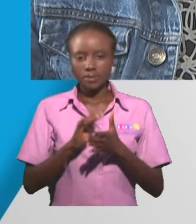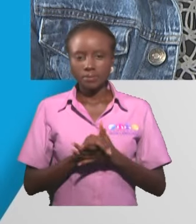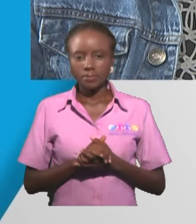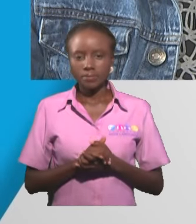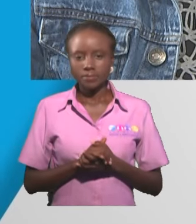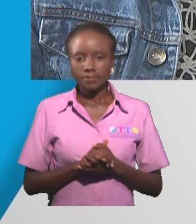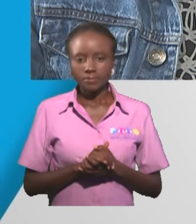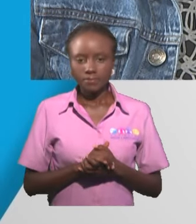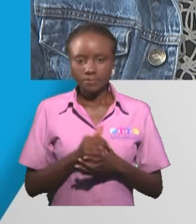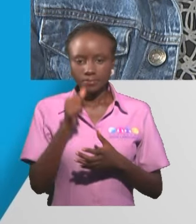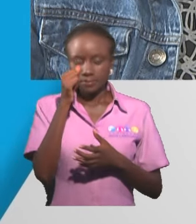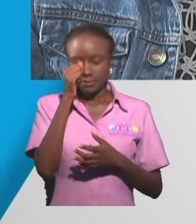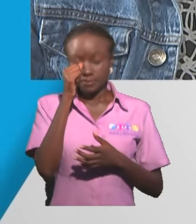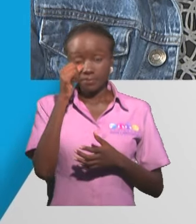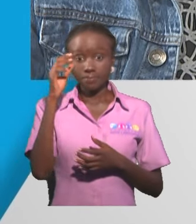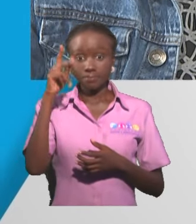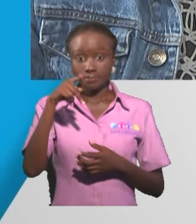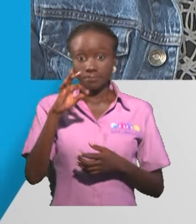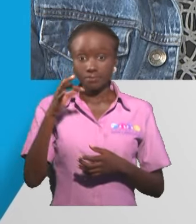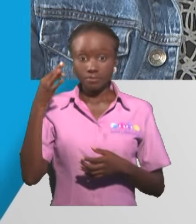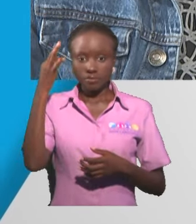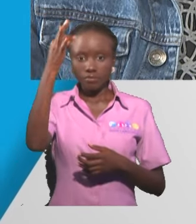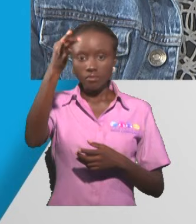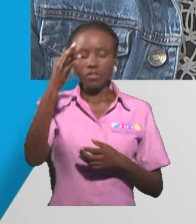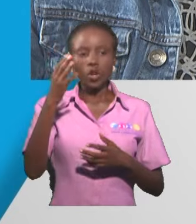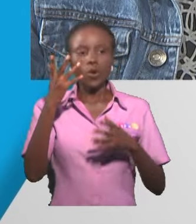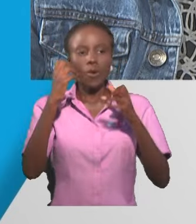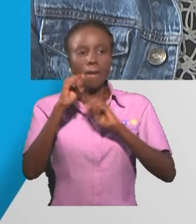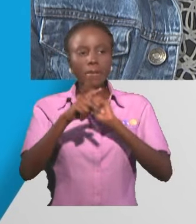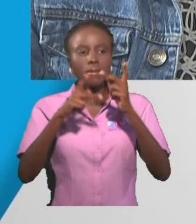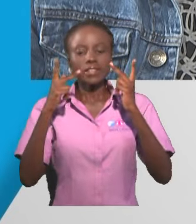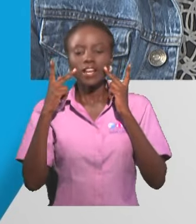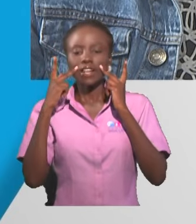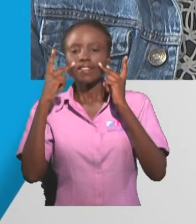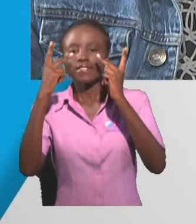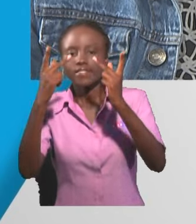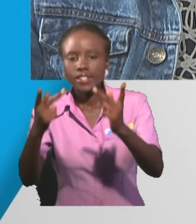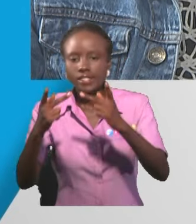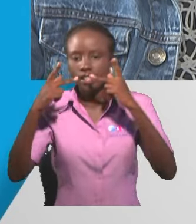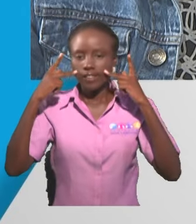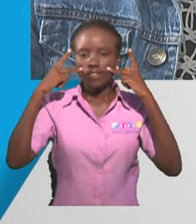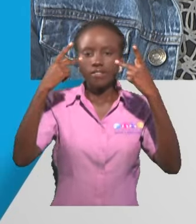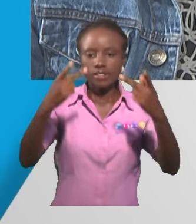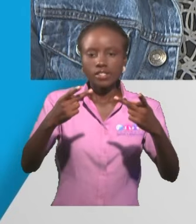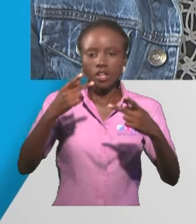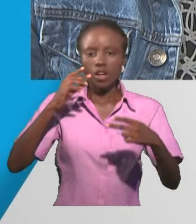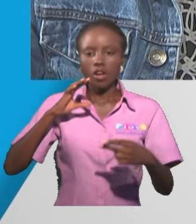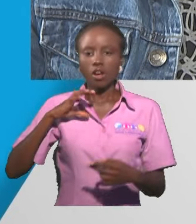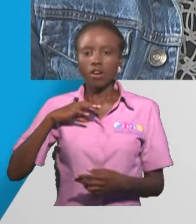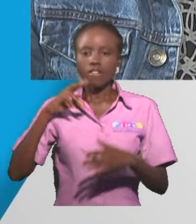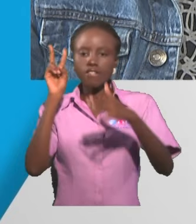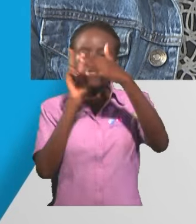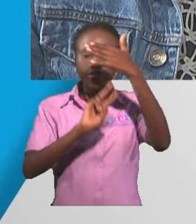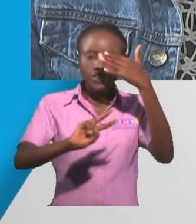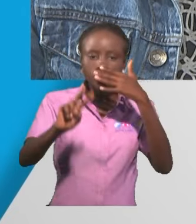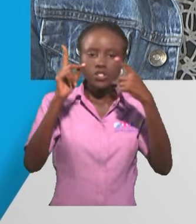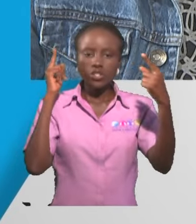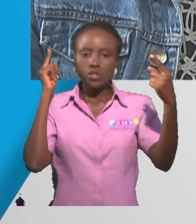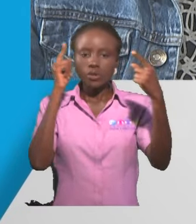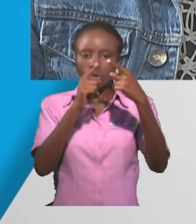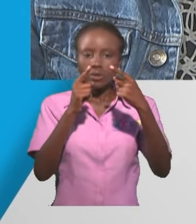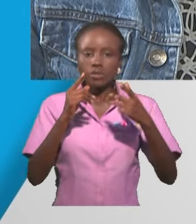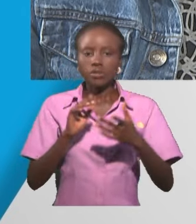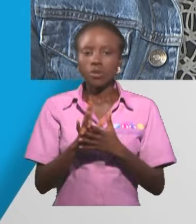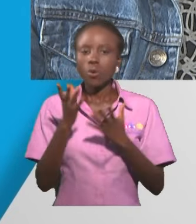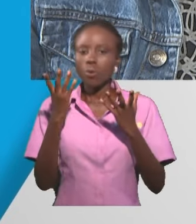Point Fortin is going to be one of the tourism hubs of Trinidad and Tobago. The vision we have for us is to make